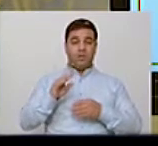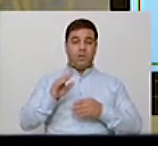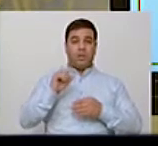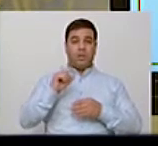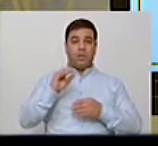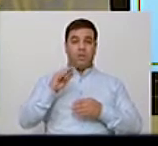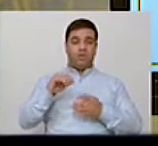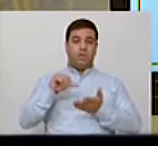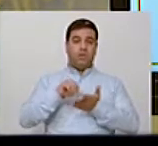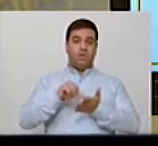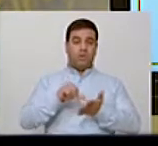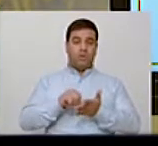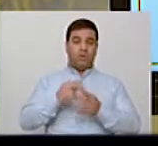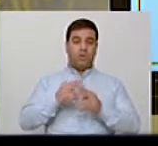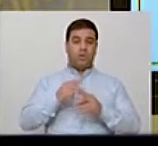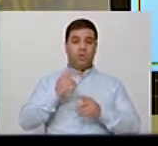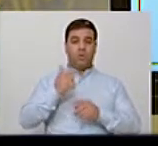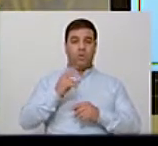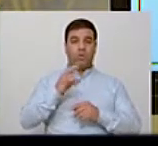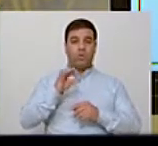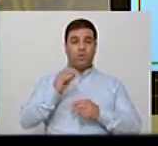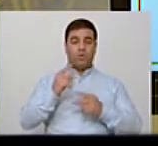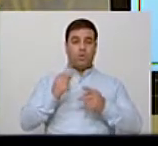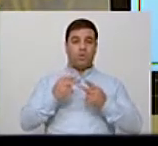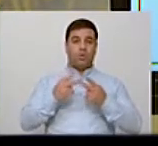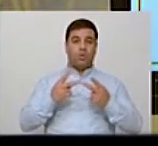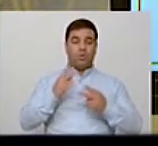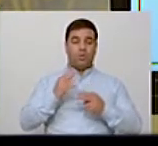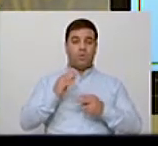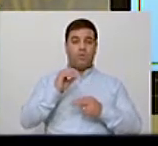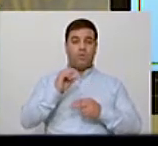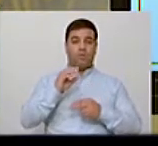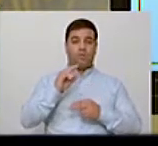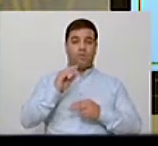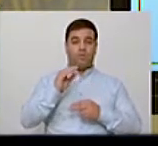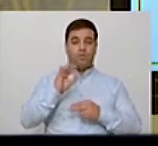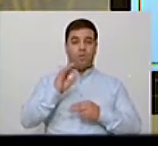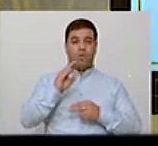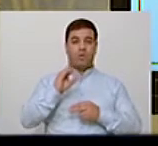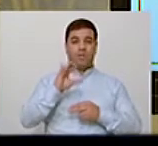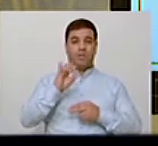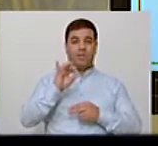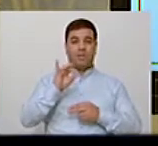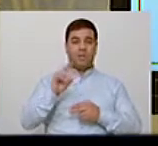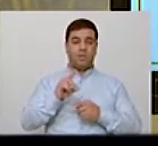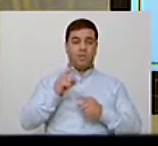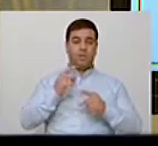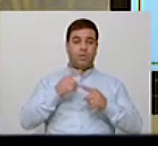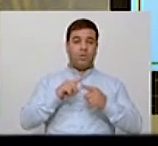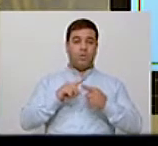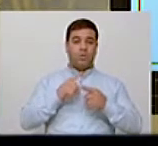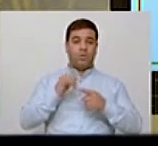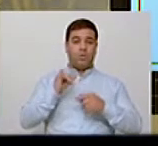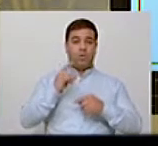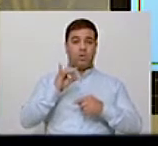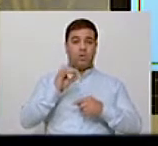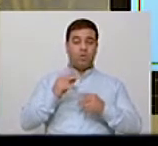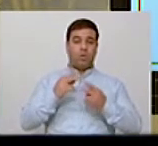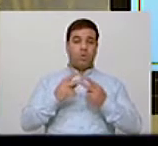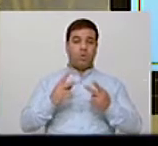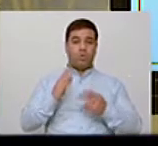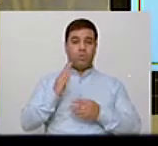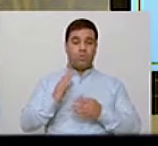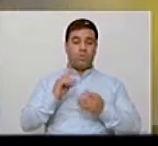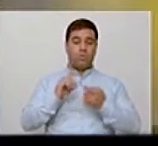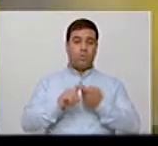ishtirokida glyukoza hosil bo'ladi. Fotosintezning keyingi reaksiyalari uglevodlar hosil bo'lishi bilan